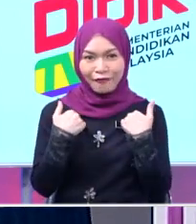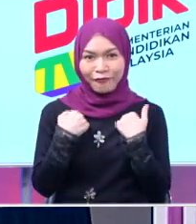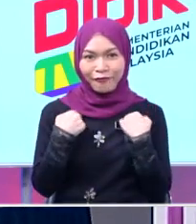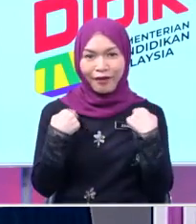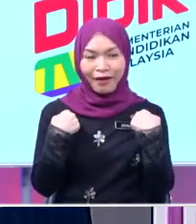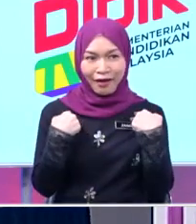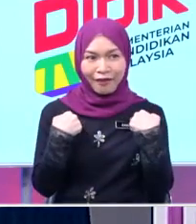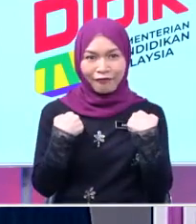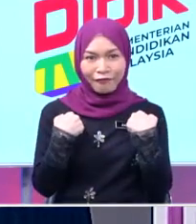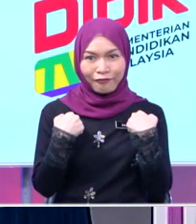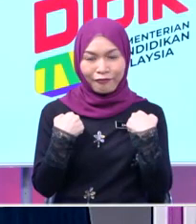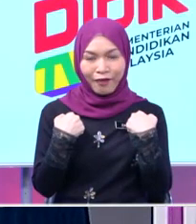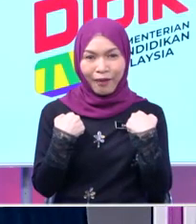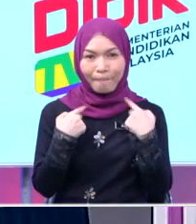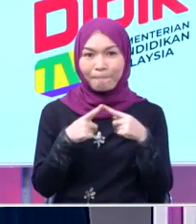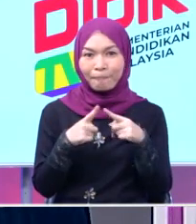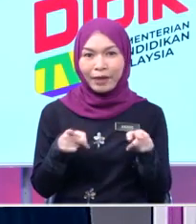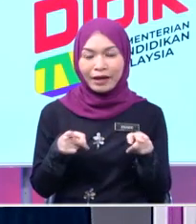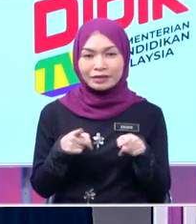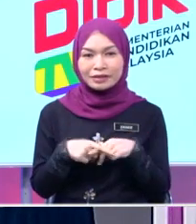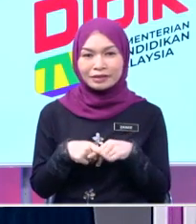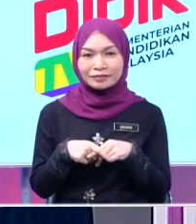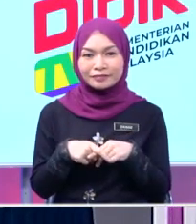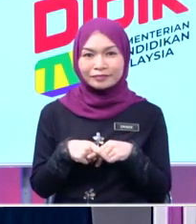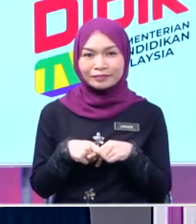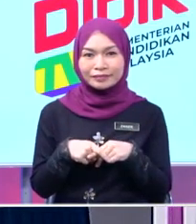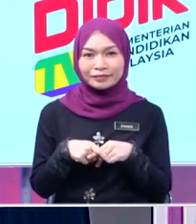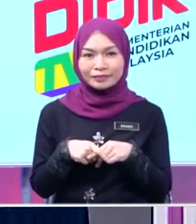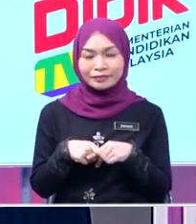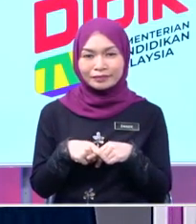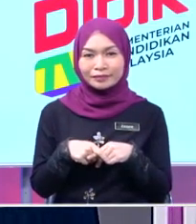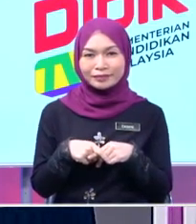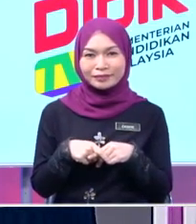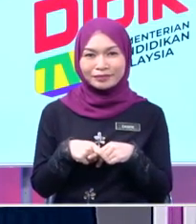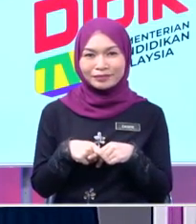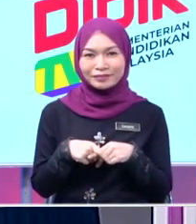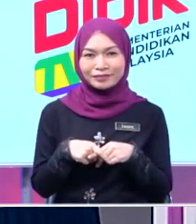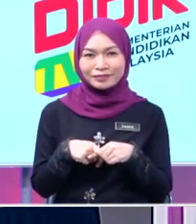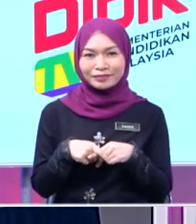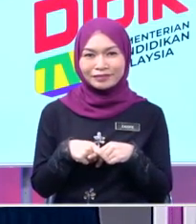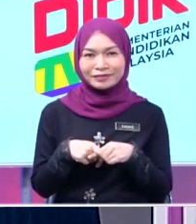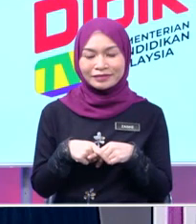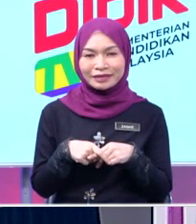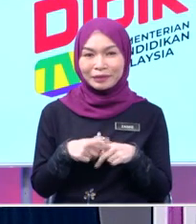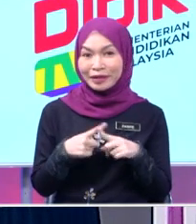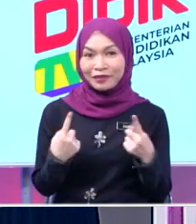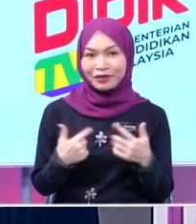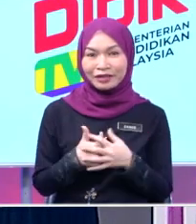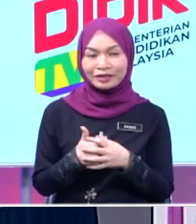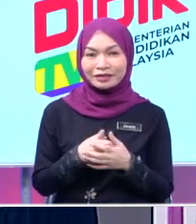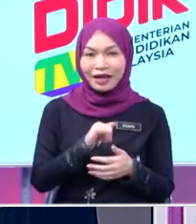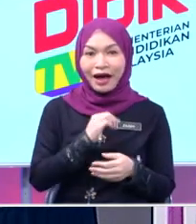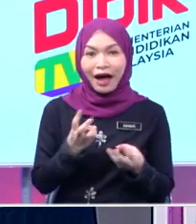of lied a little bit. That wasn't the last task just now, writing an opening paragraph. This one, I want you guys